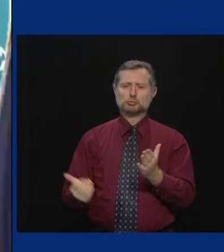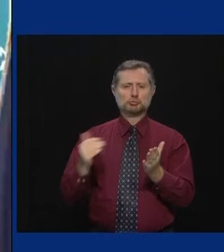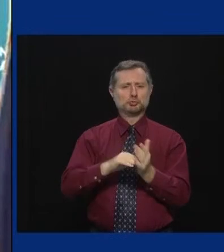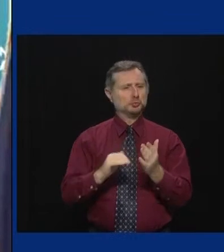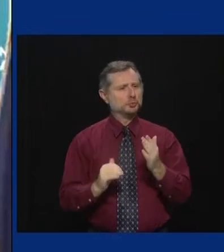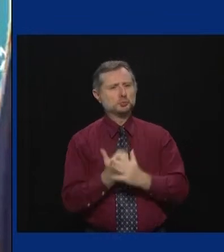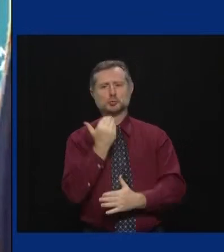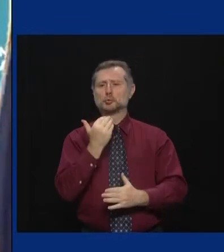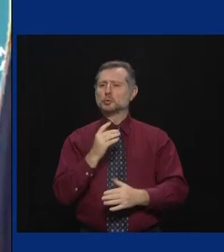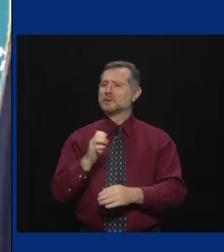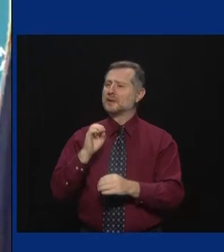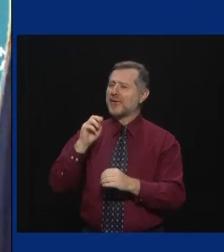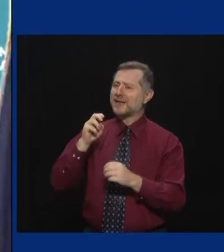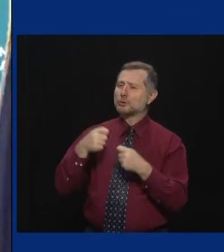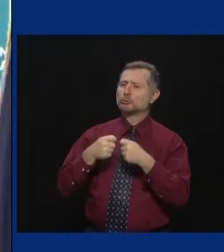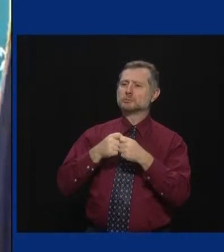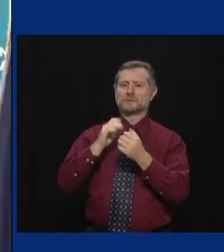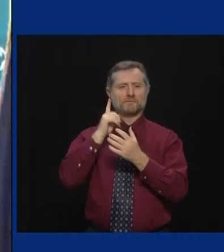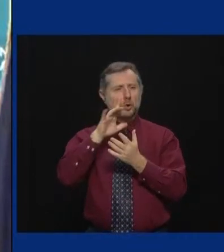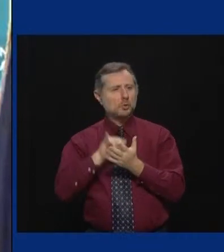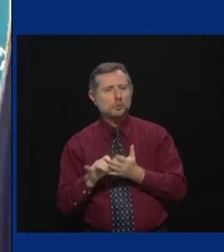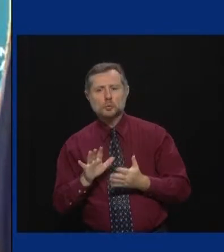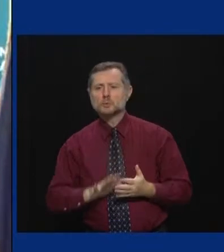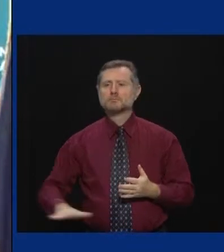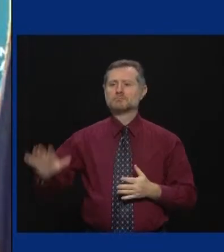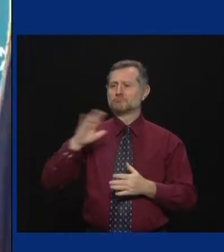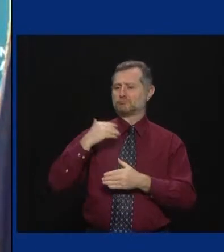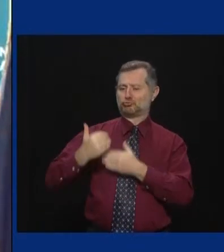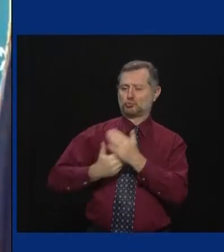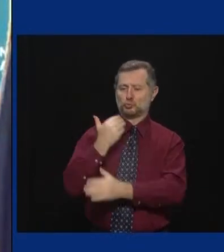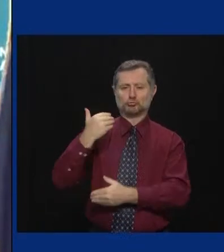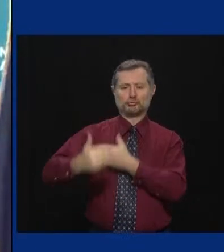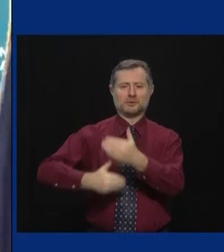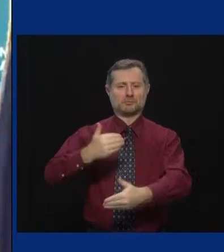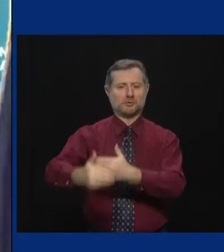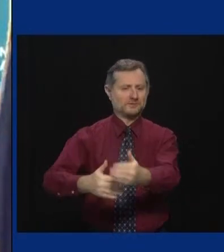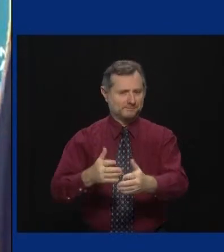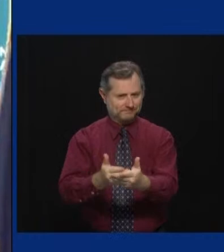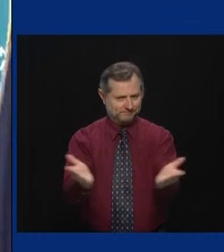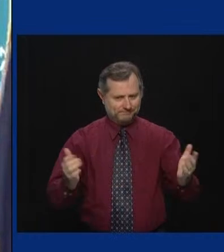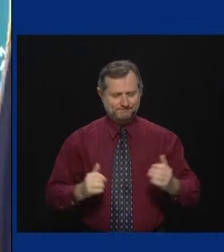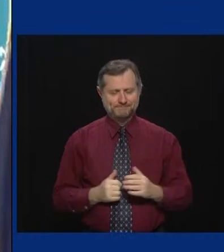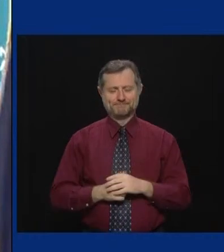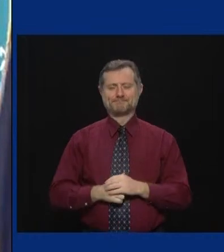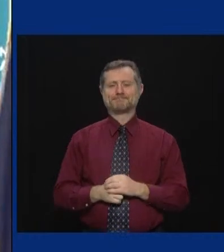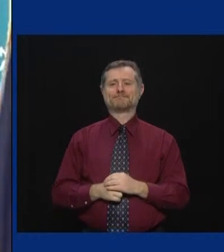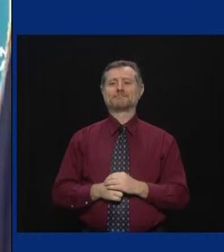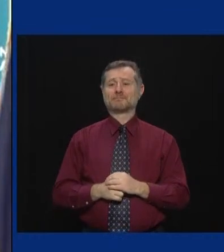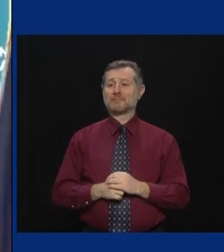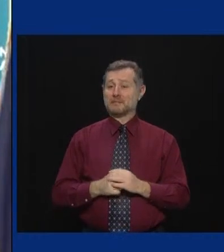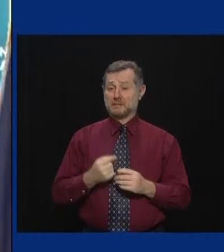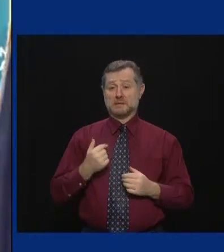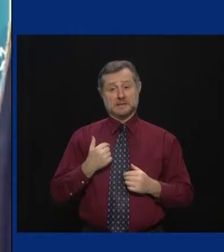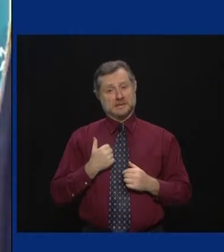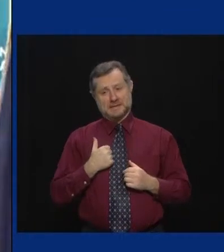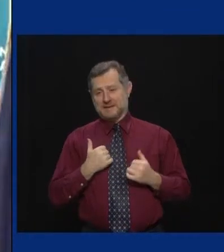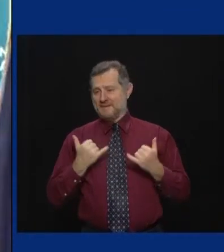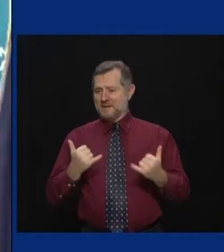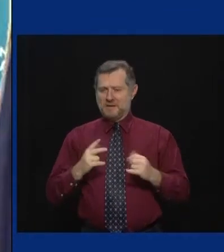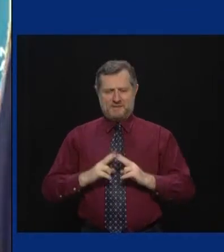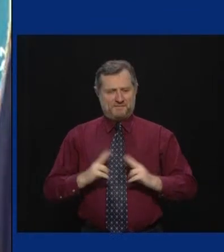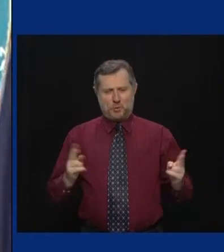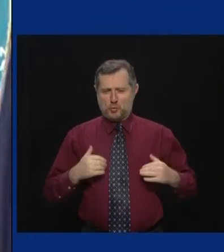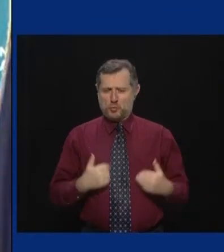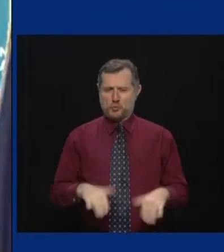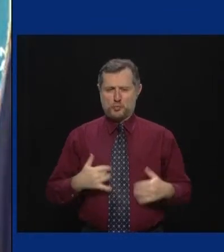Yorkers for decades to come. With that said, I'm now very, very pleased to introduce New York's